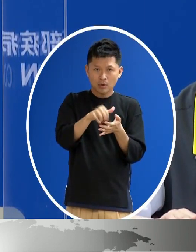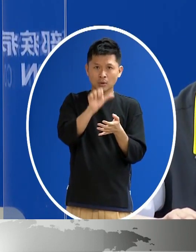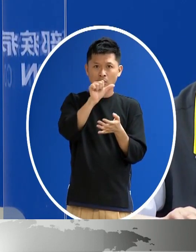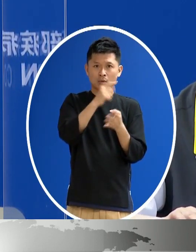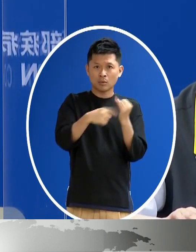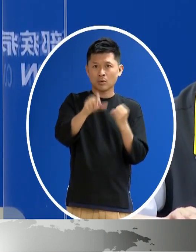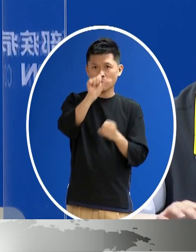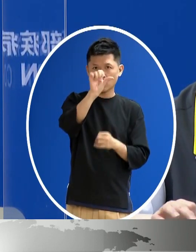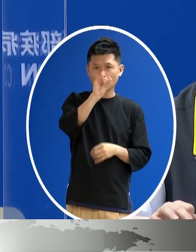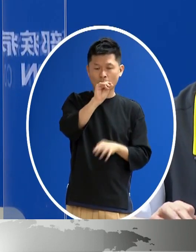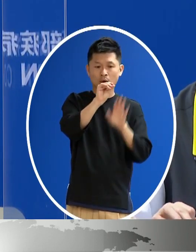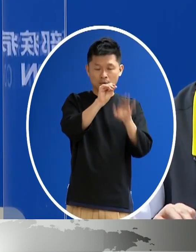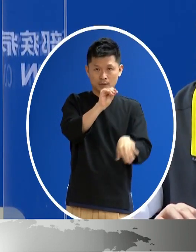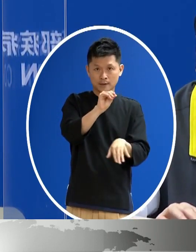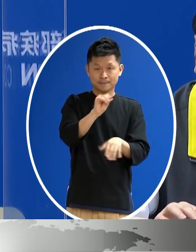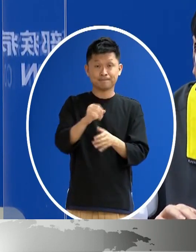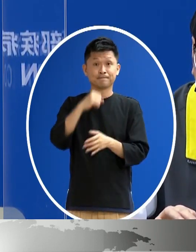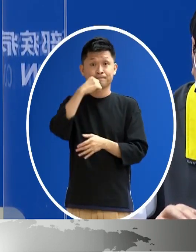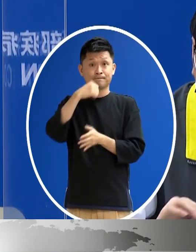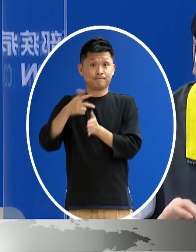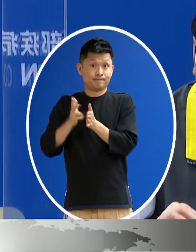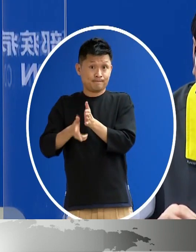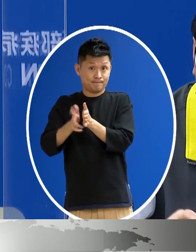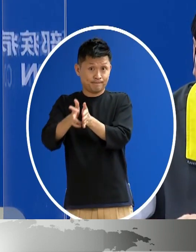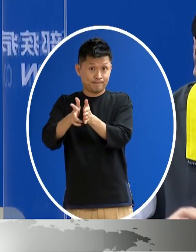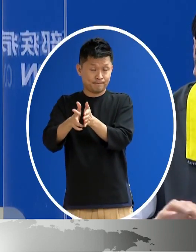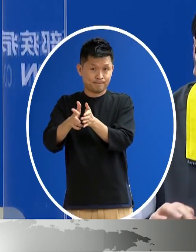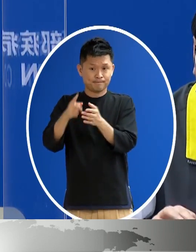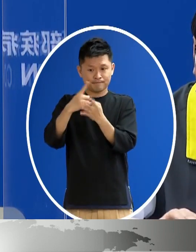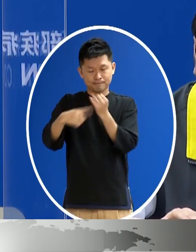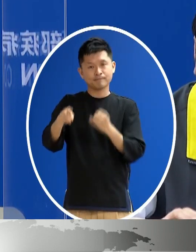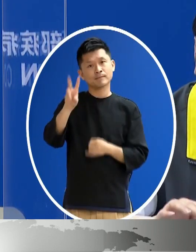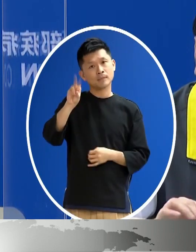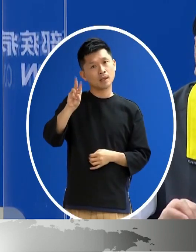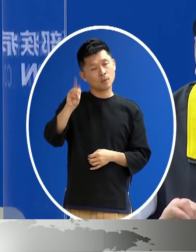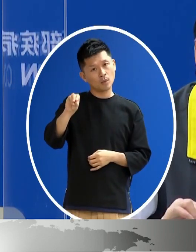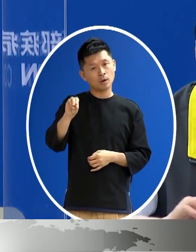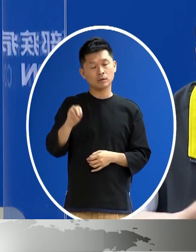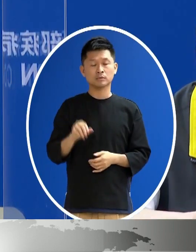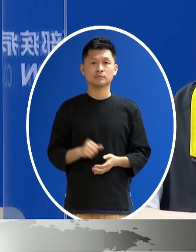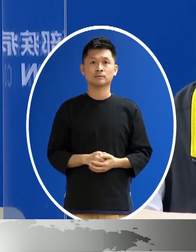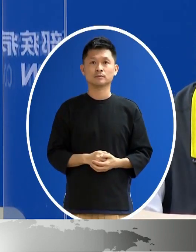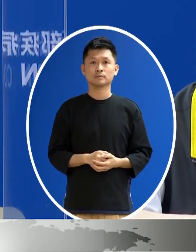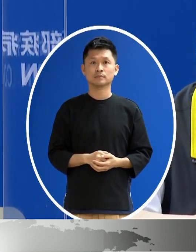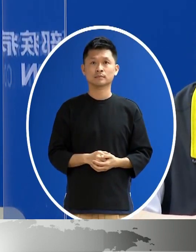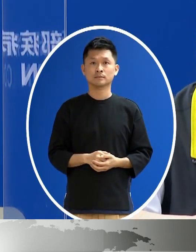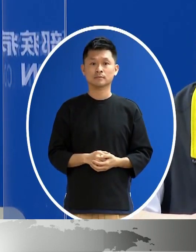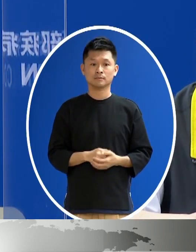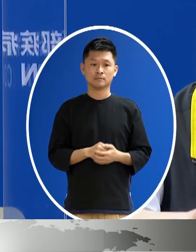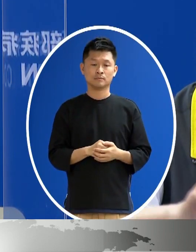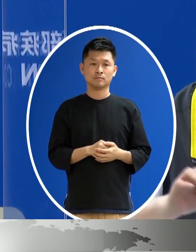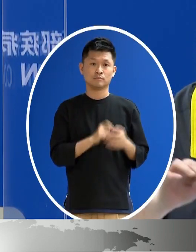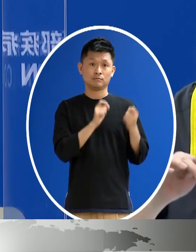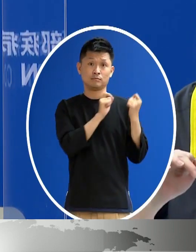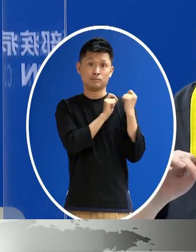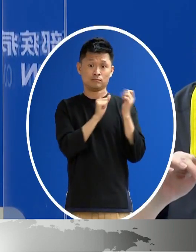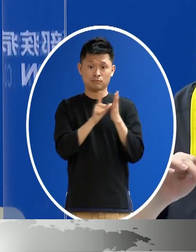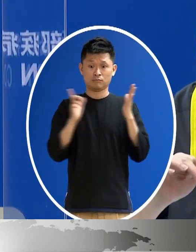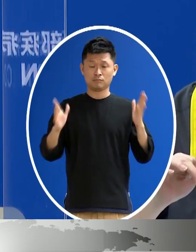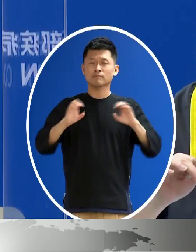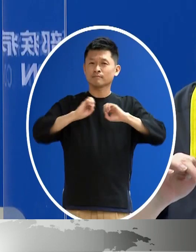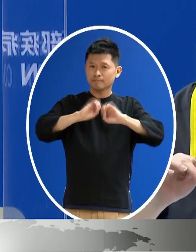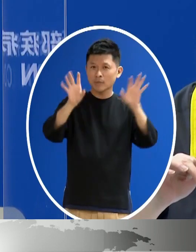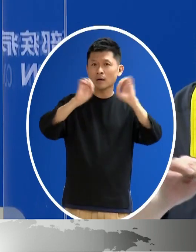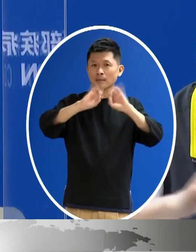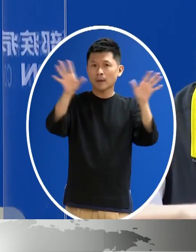and southbound passengers between June 11th and 14th. As for the Taiwan Railways Administration, it's about 30,000